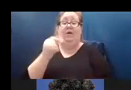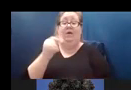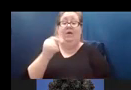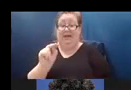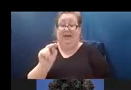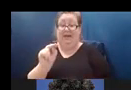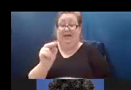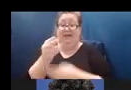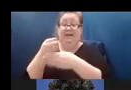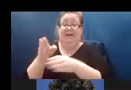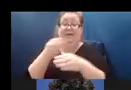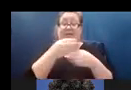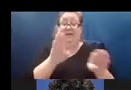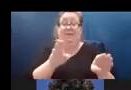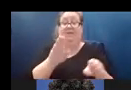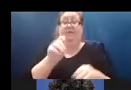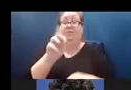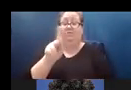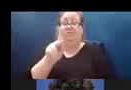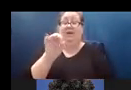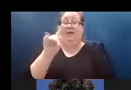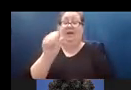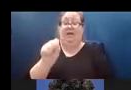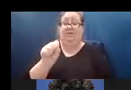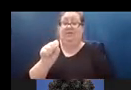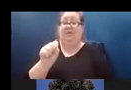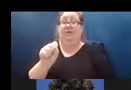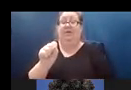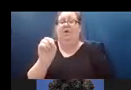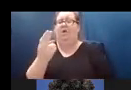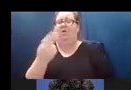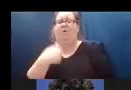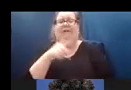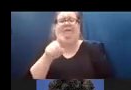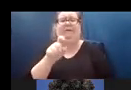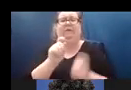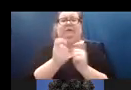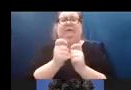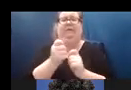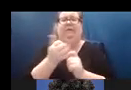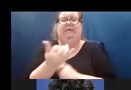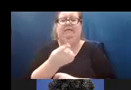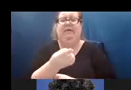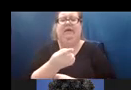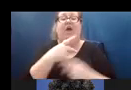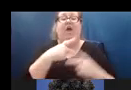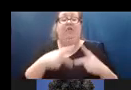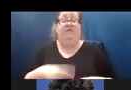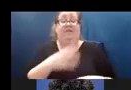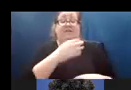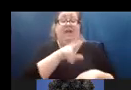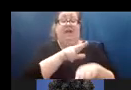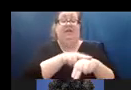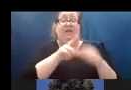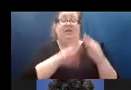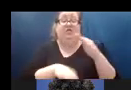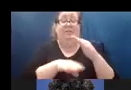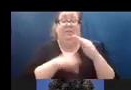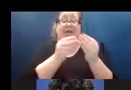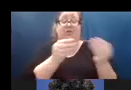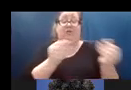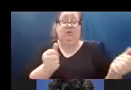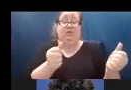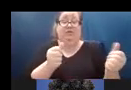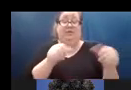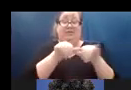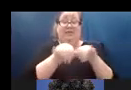breakouts set up, we'll take, oh, I need to edit this. The physical and nature-based solutions is actually going to